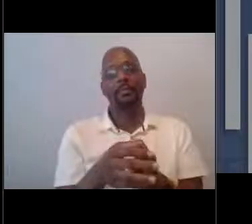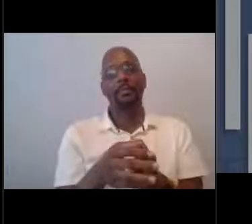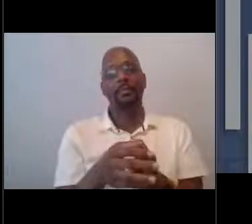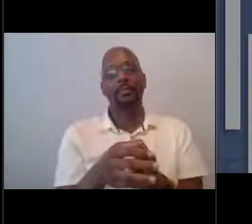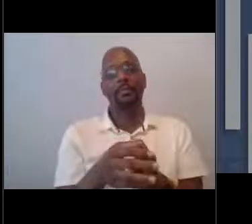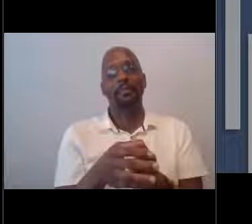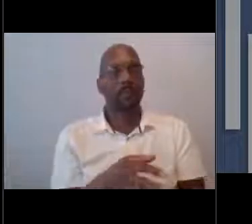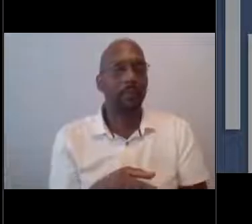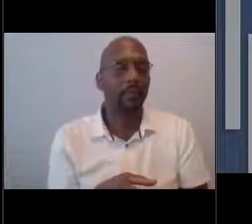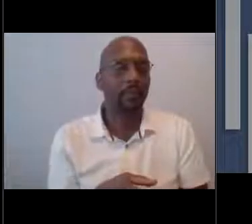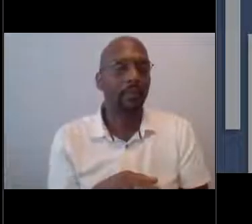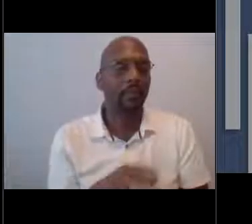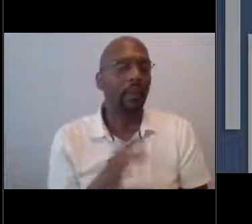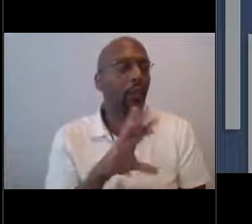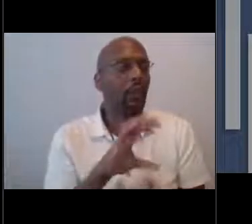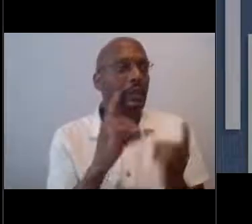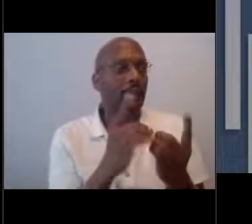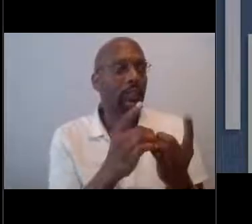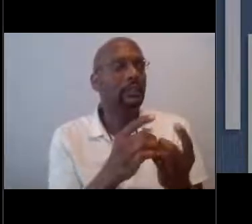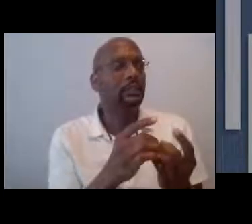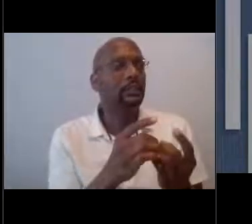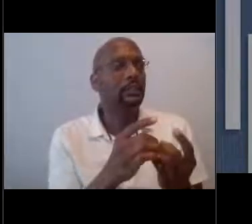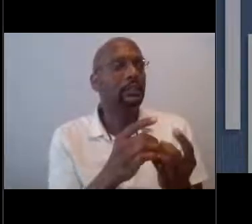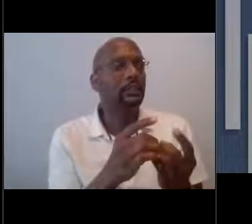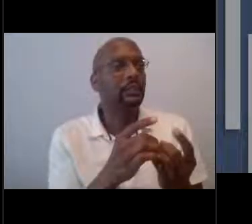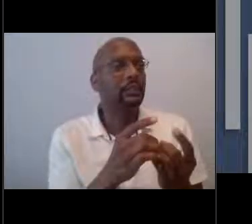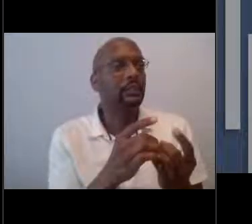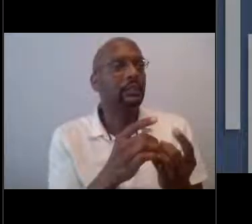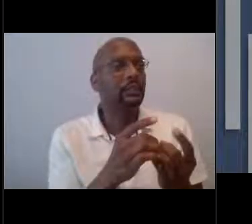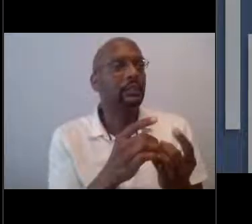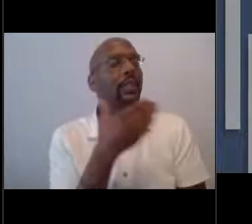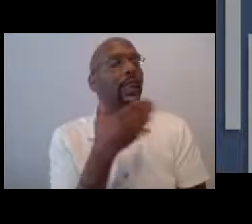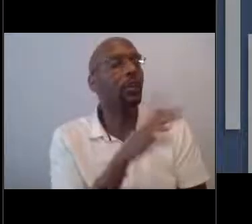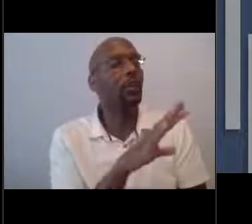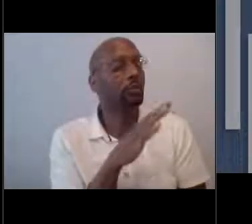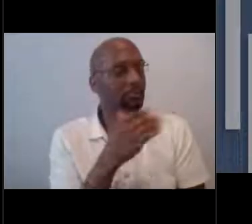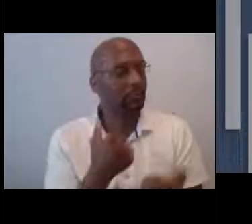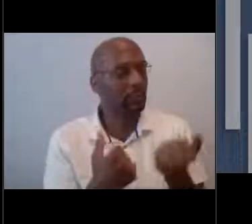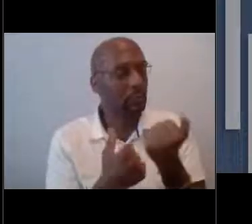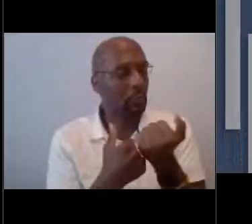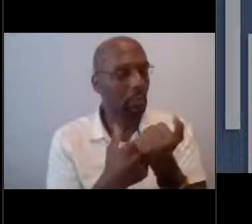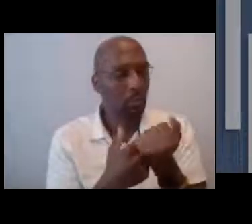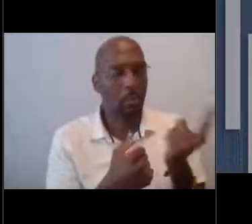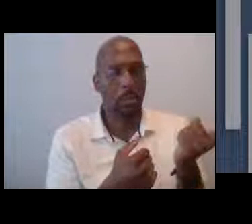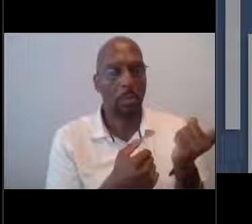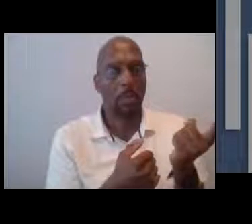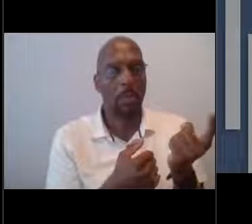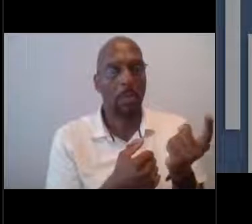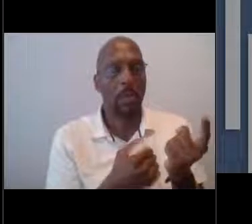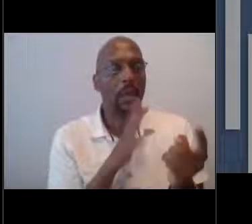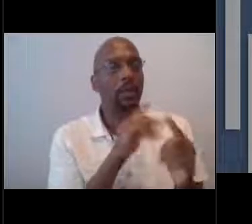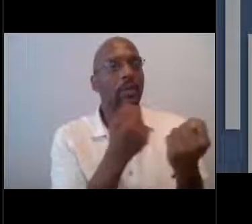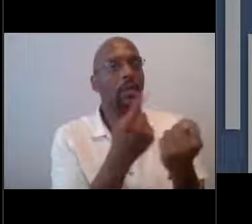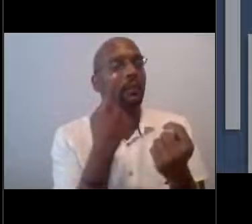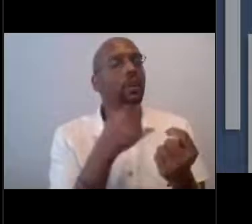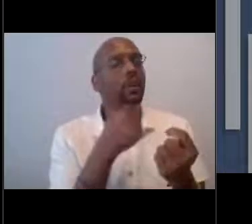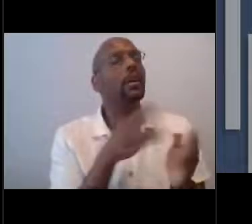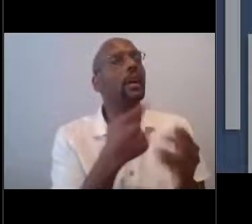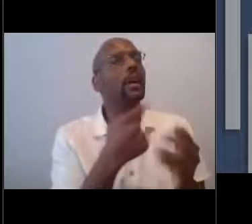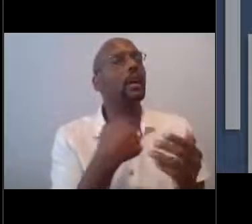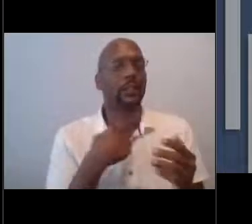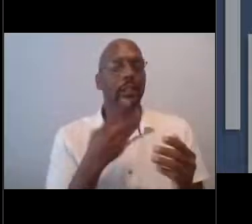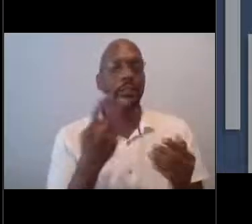District 11. I'm thankful for Director Tavares and his team for letting me use their office here as I just landed